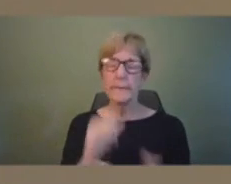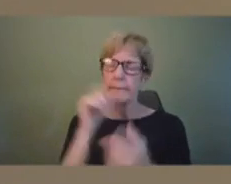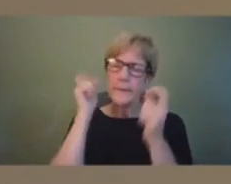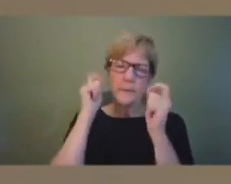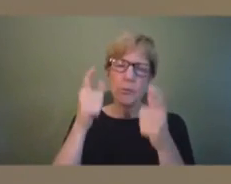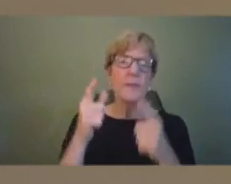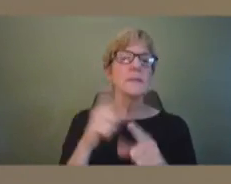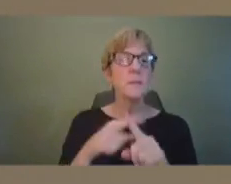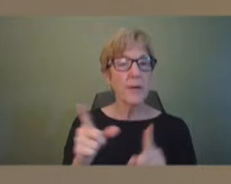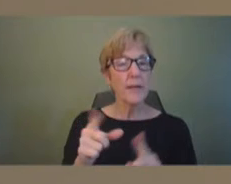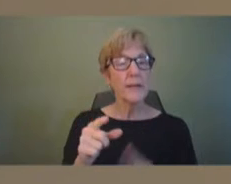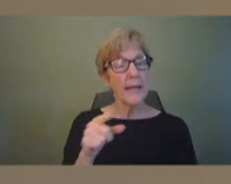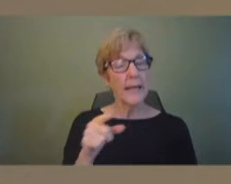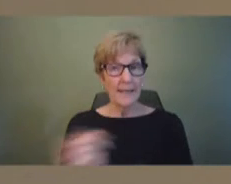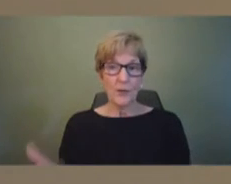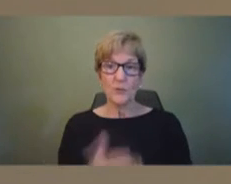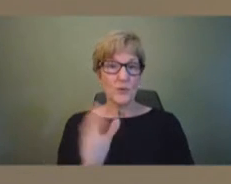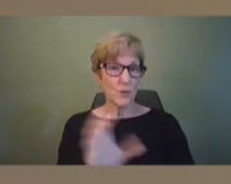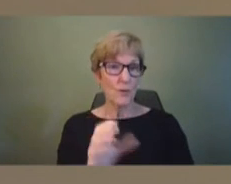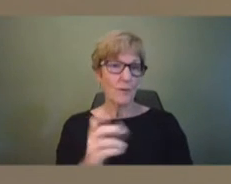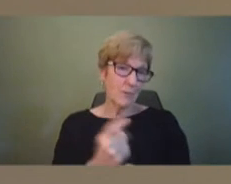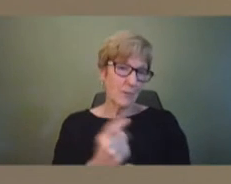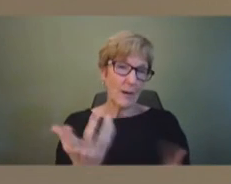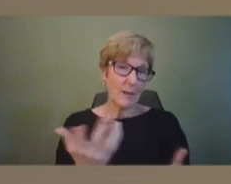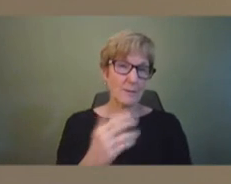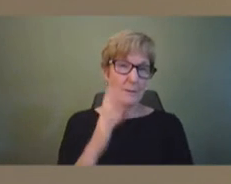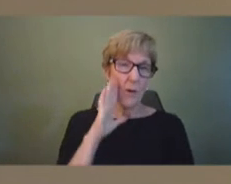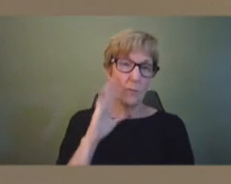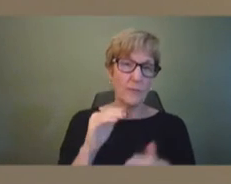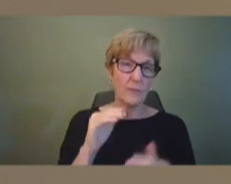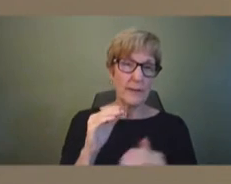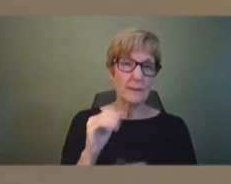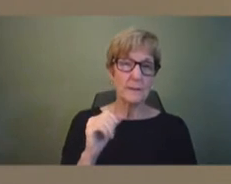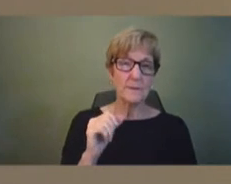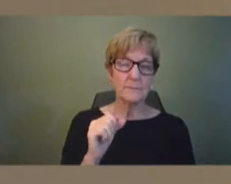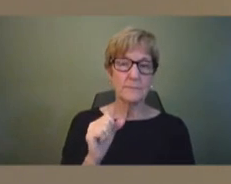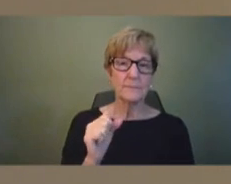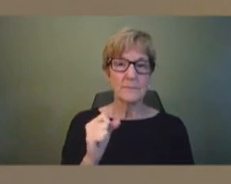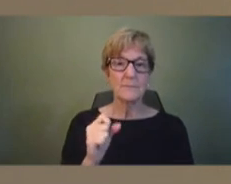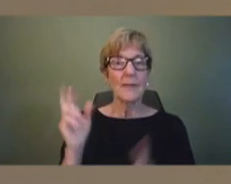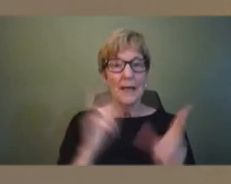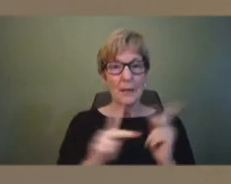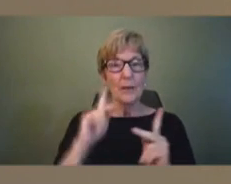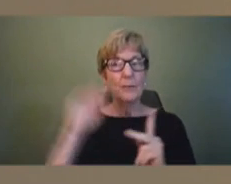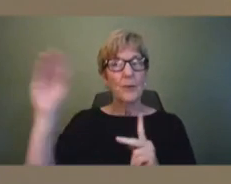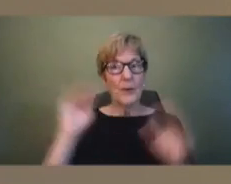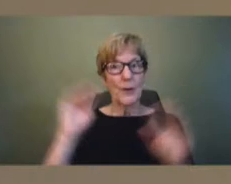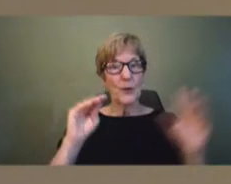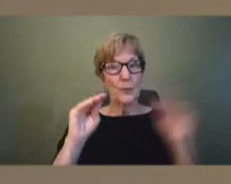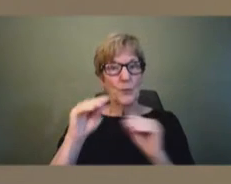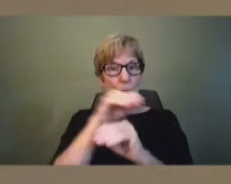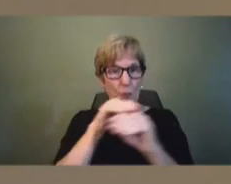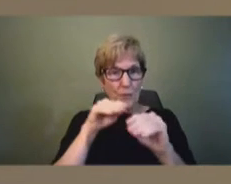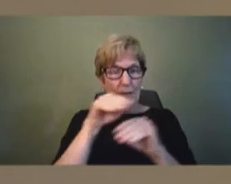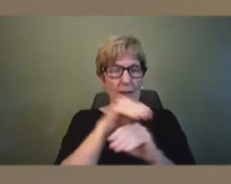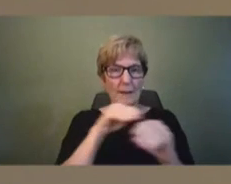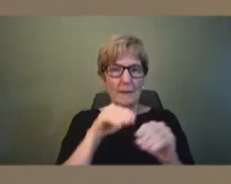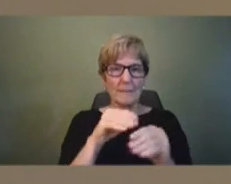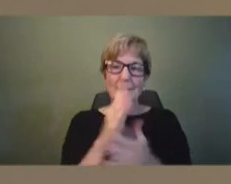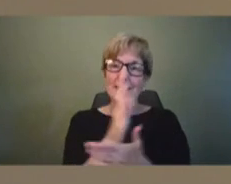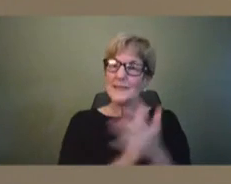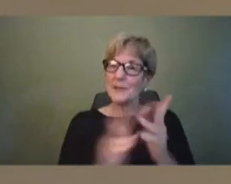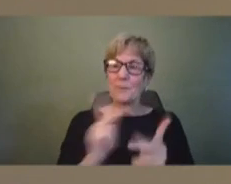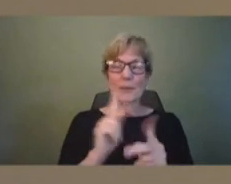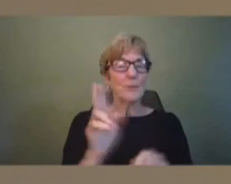but here in Charlotte right um hopefully there there a lot of folks that moving internally hopefully there's some bikers there and